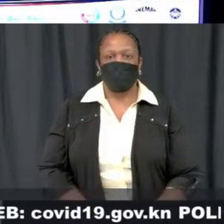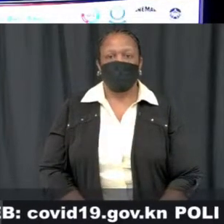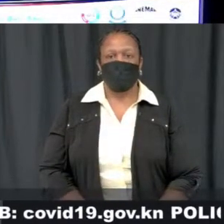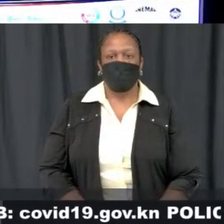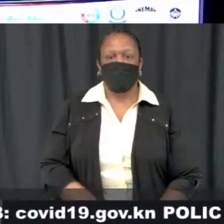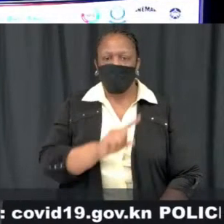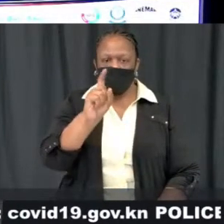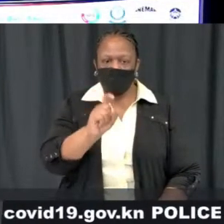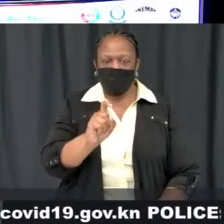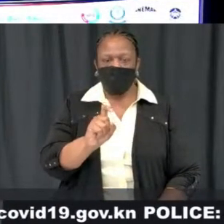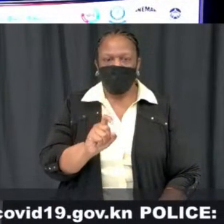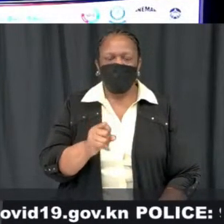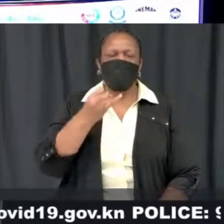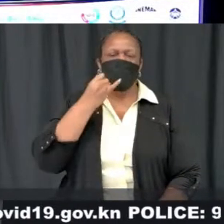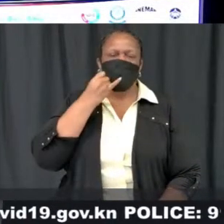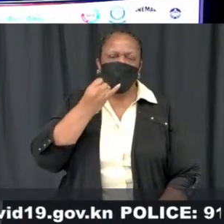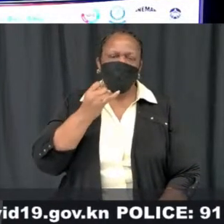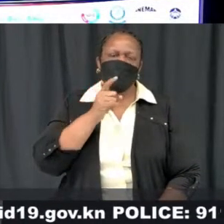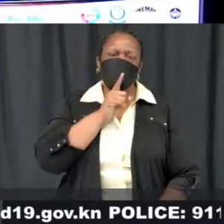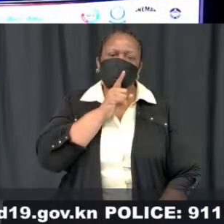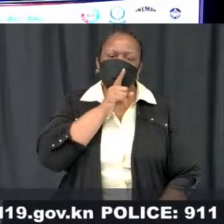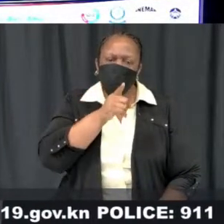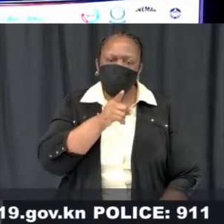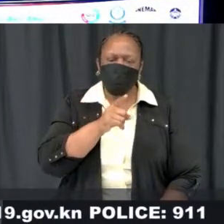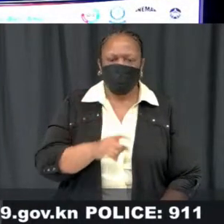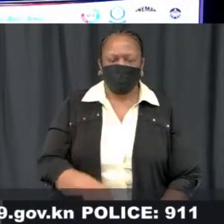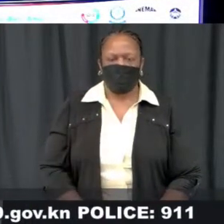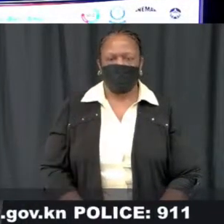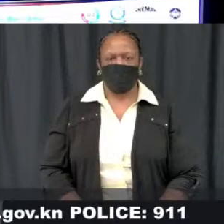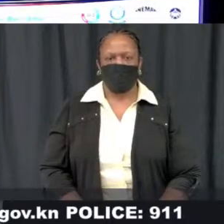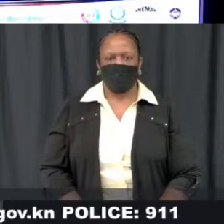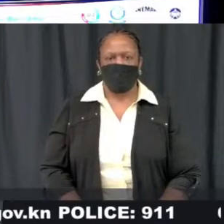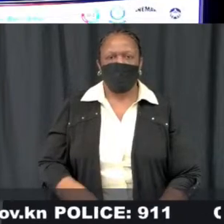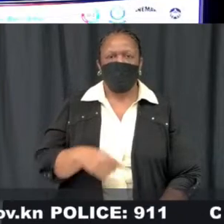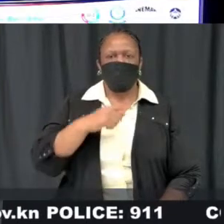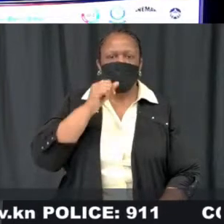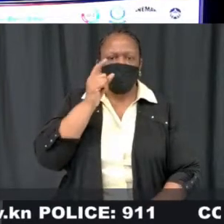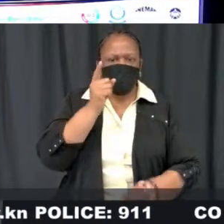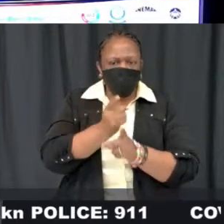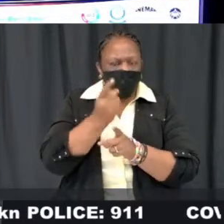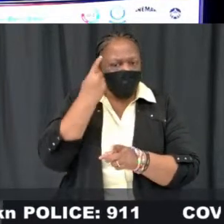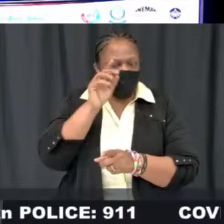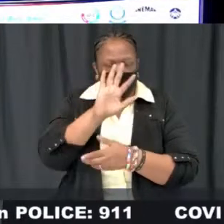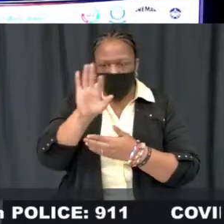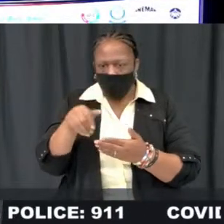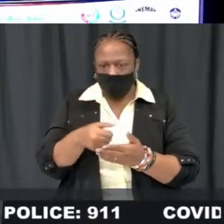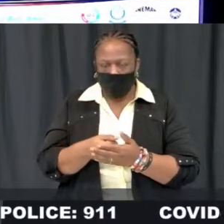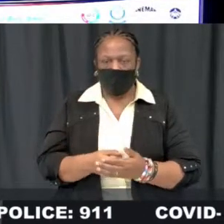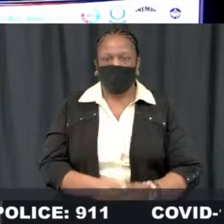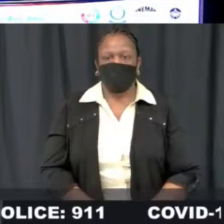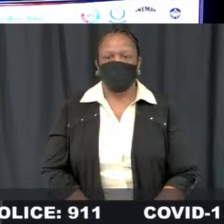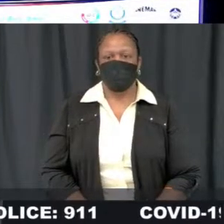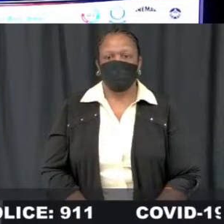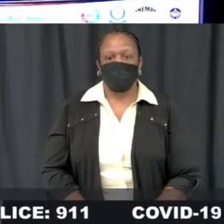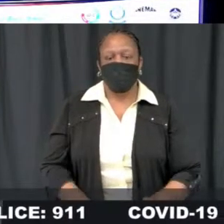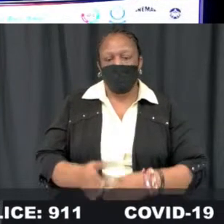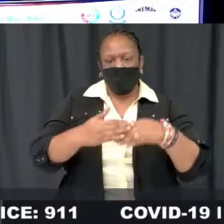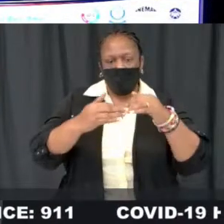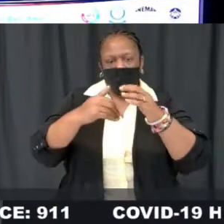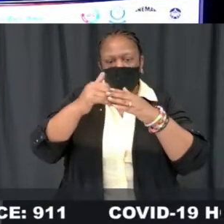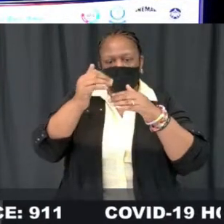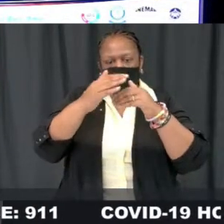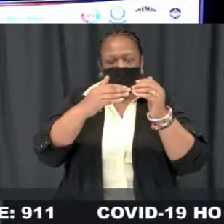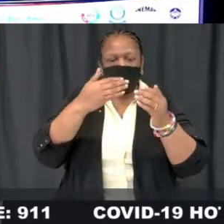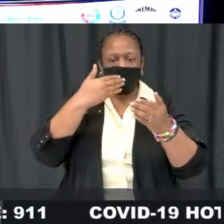truth? Is it fair to all concerned? Will it build goodwill and better